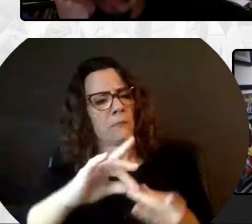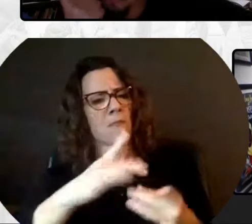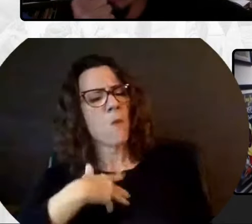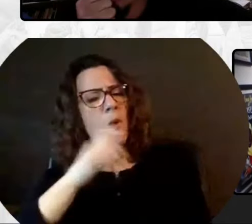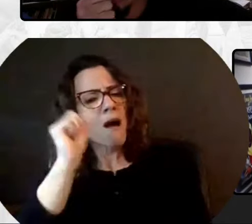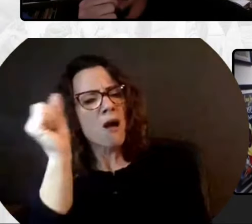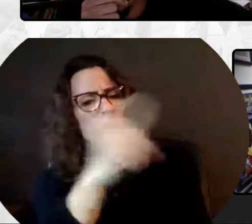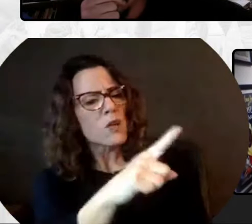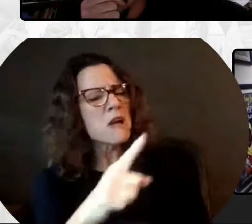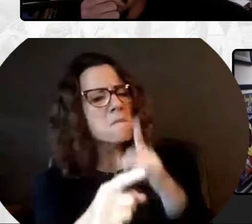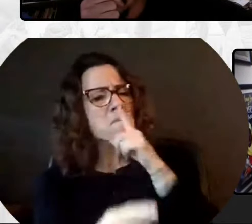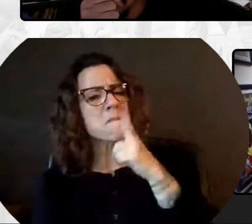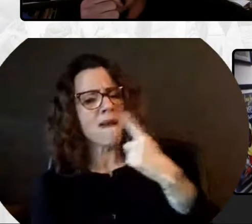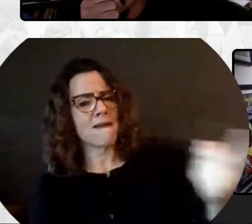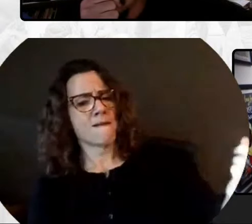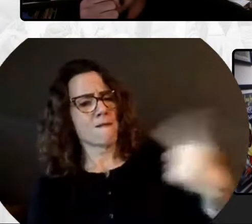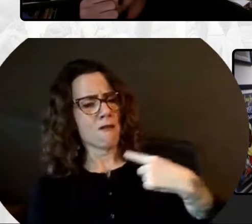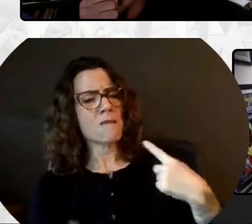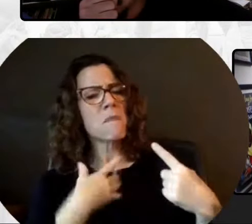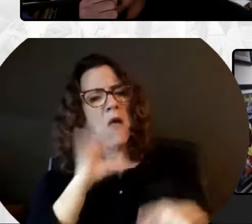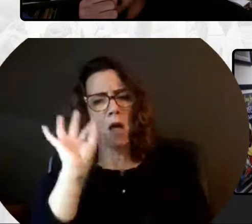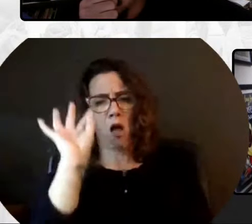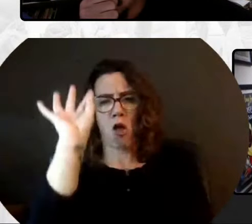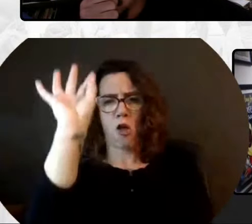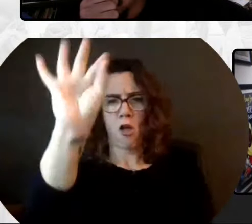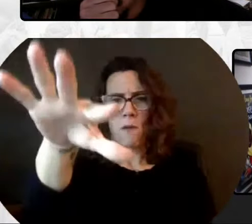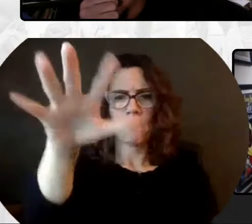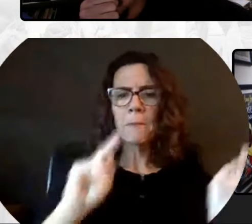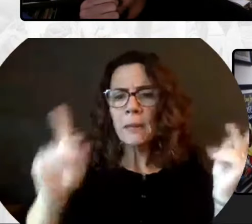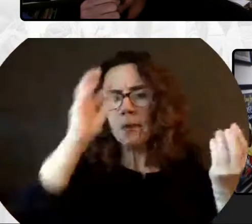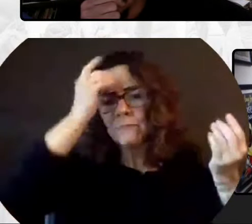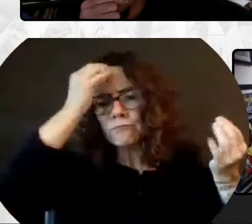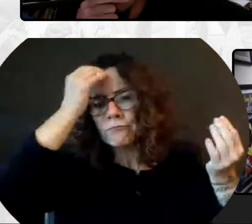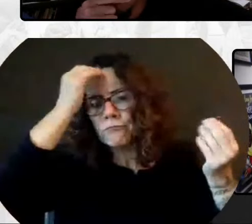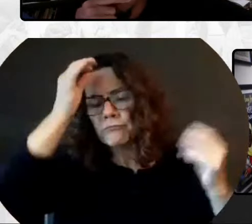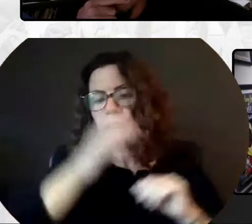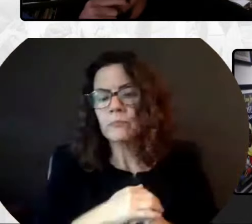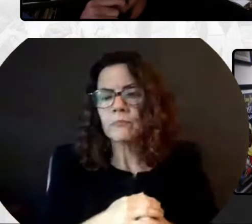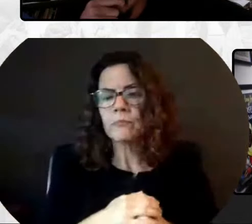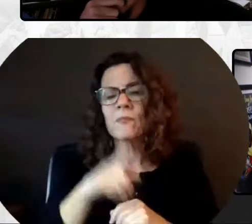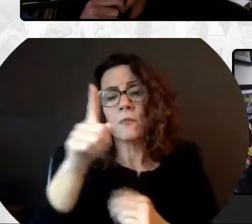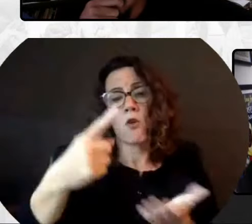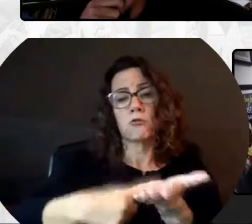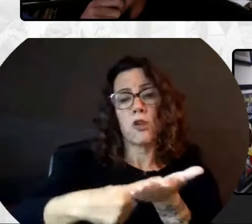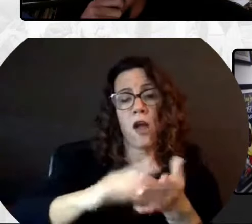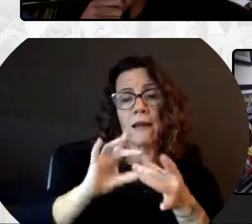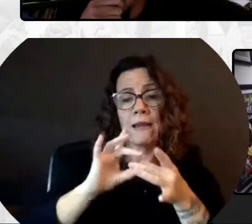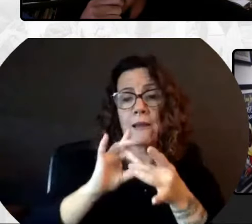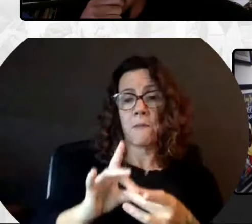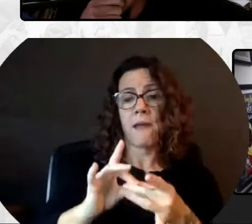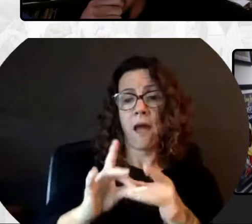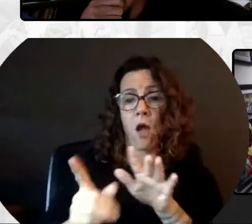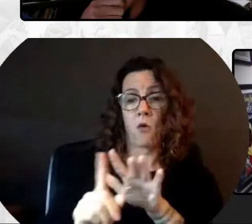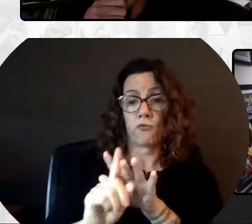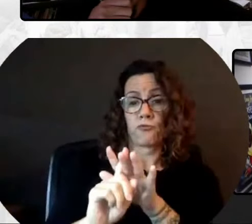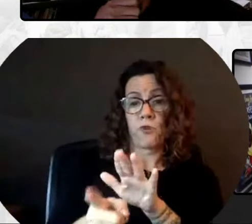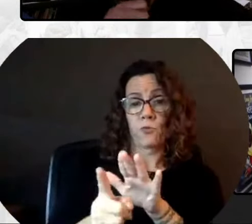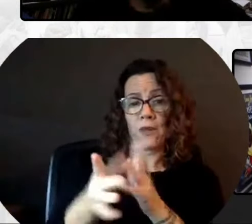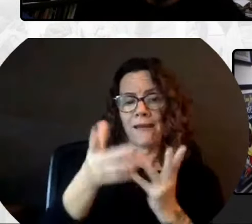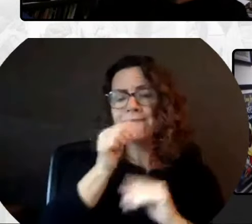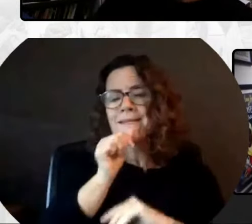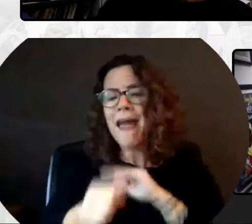like hiding Nat Turner, for example. And then I think a lot of people, how they would say they would be part of